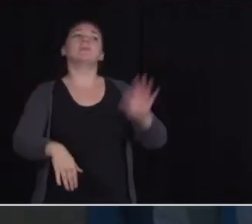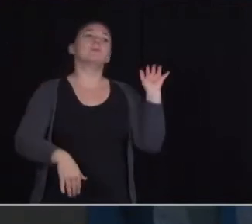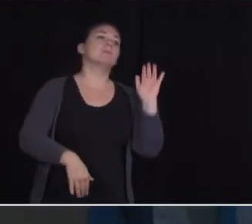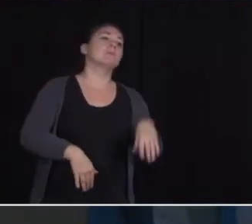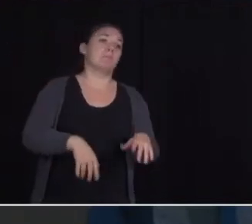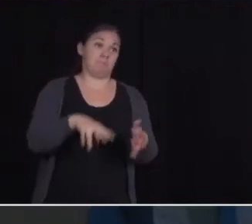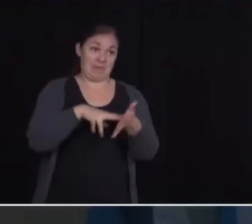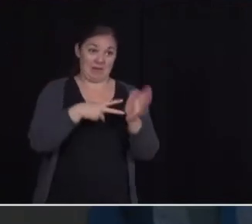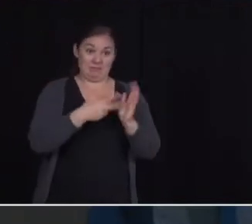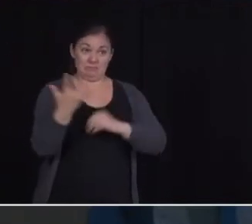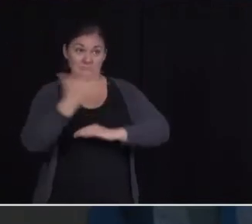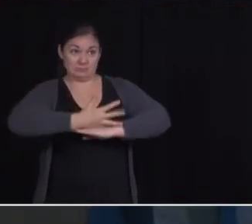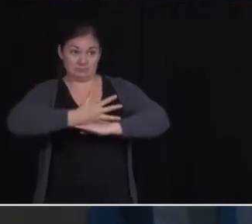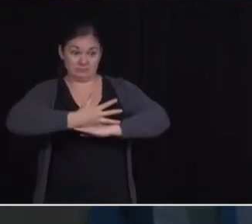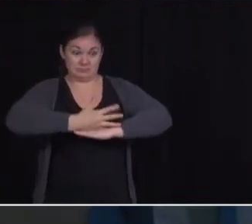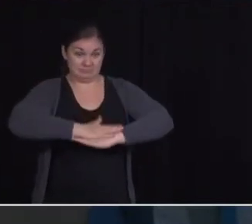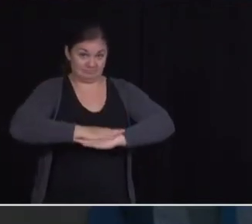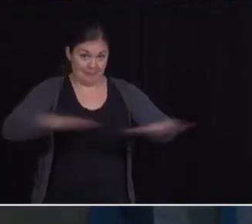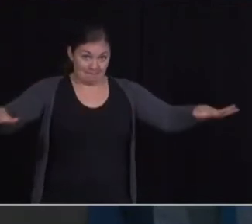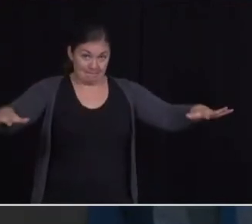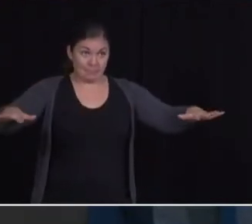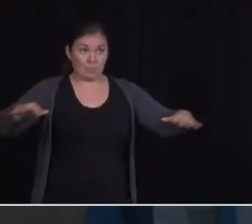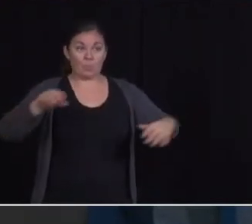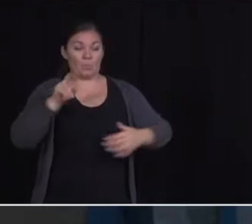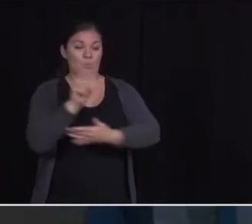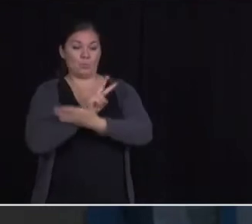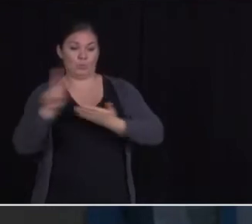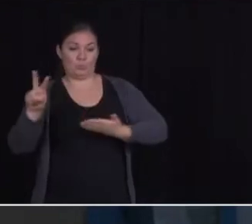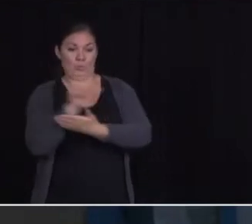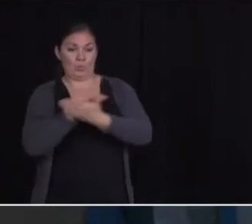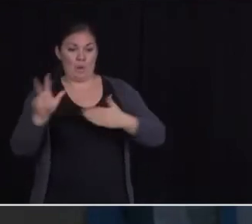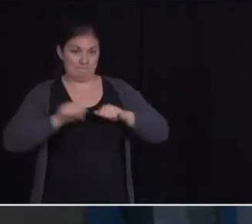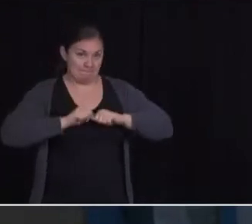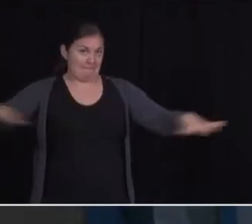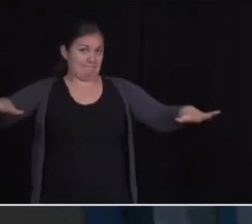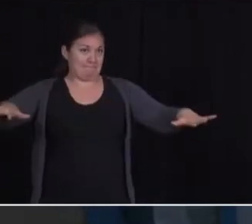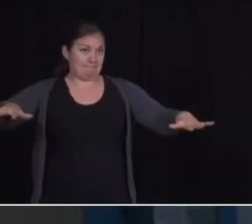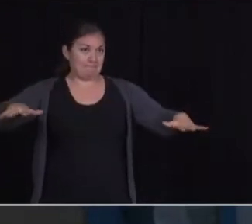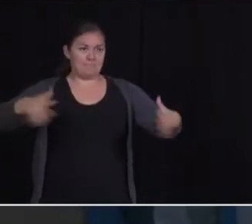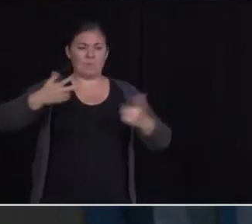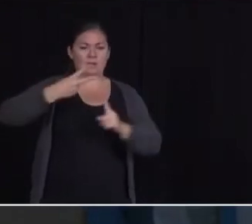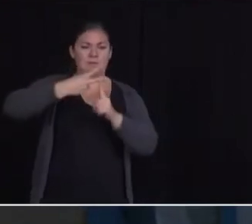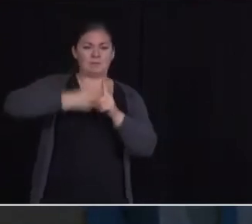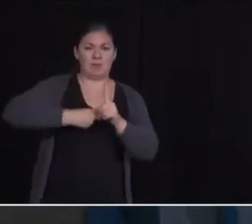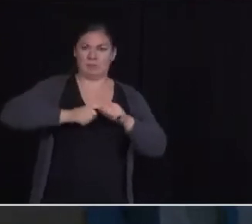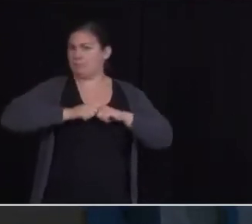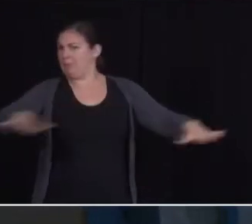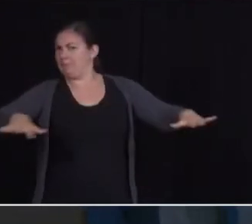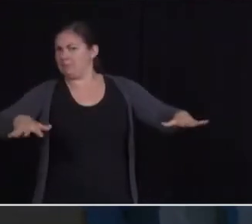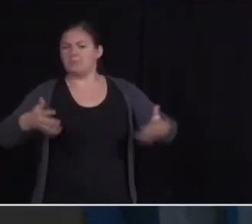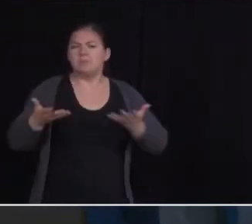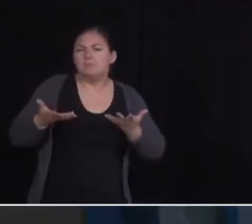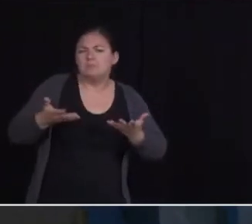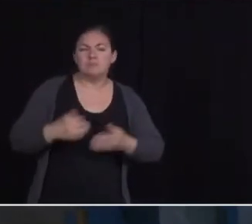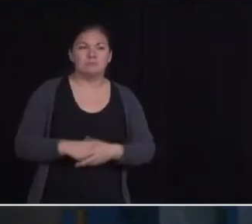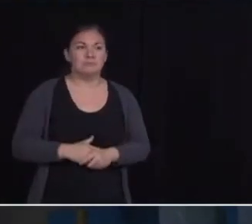it be 3 weeks? Would it be 2 months? I'll pass that over to one of the doctors, Dr. Brown, Dr.